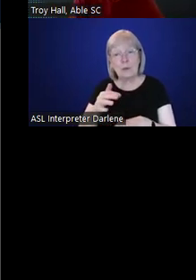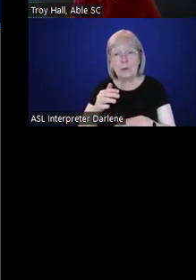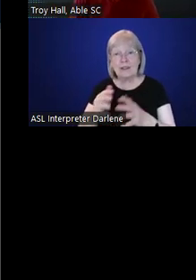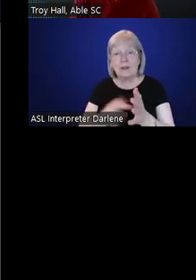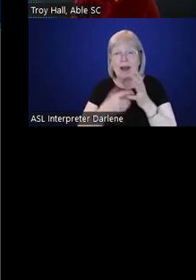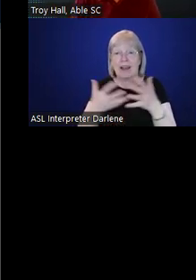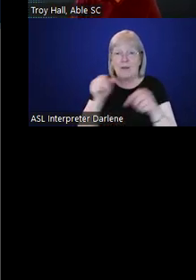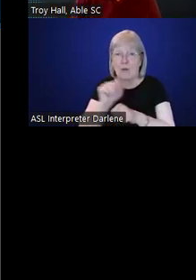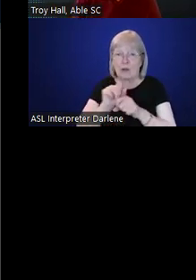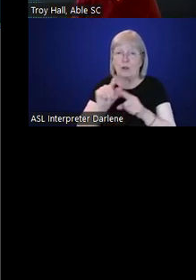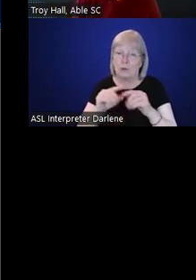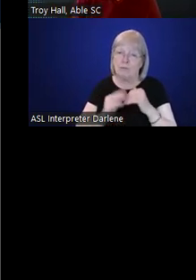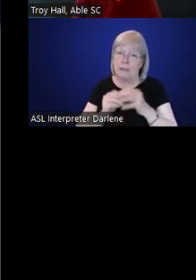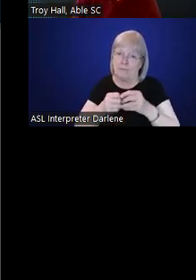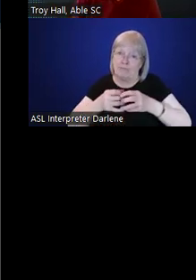effectively moving into